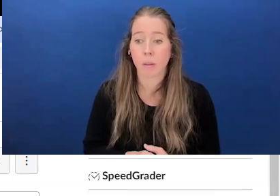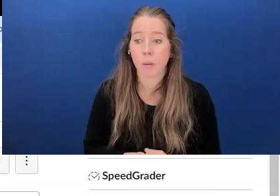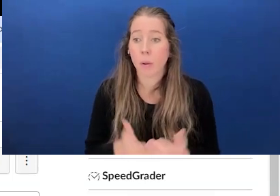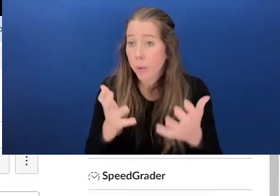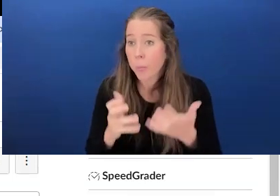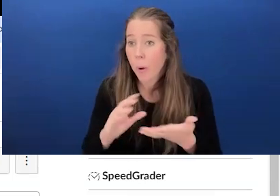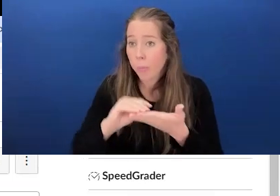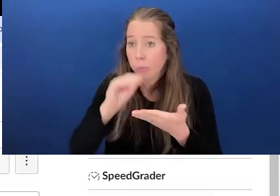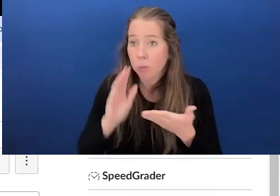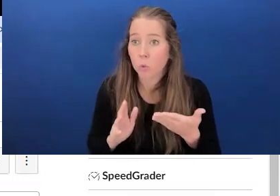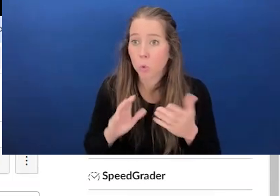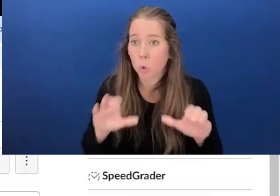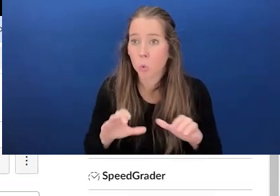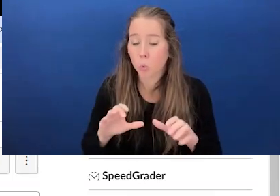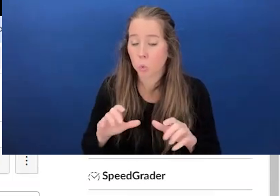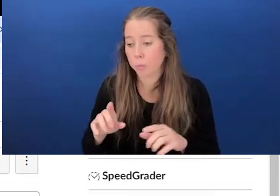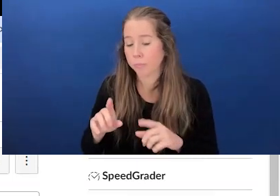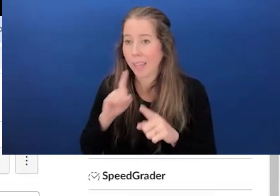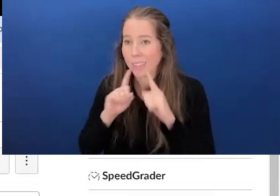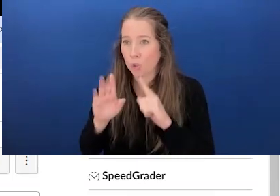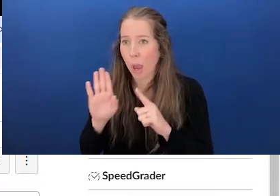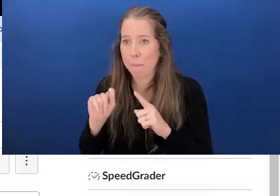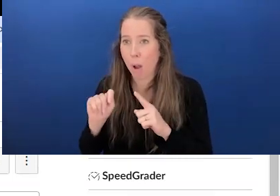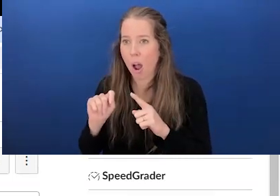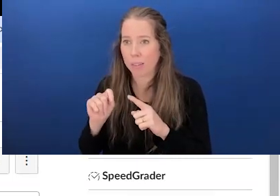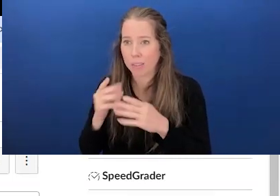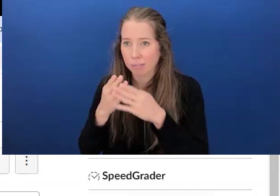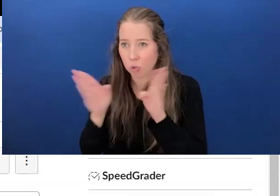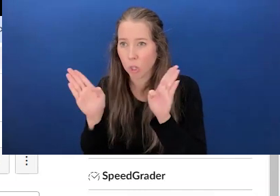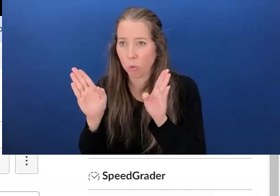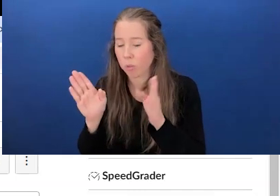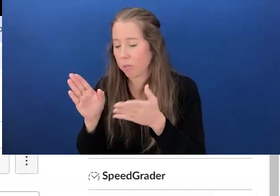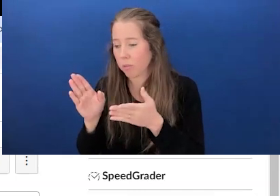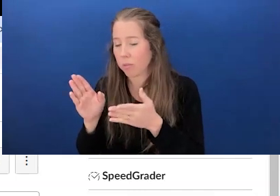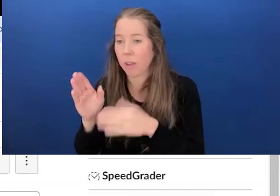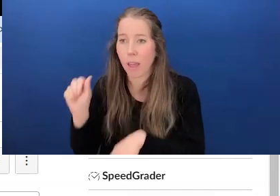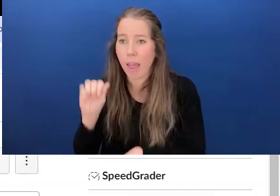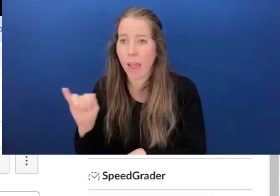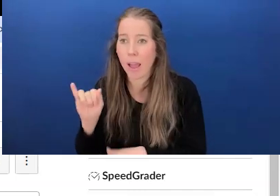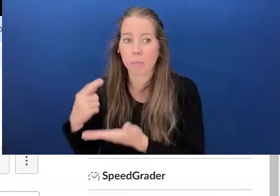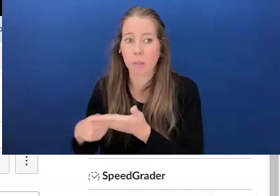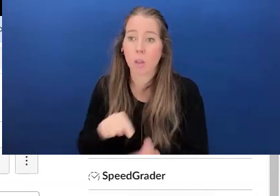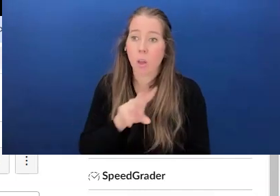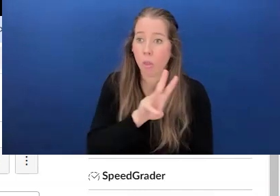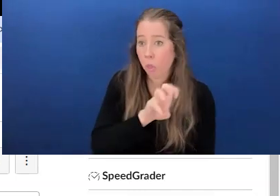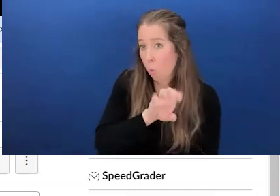do some chatbot generative AI discussion about the topic of the difference between the web and the